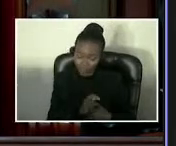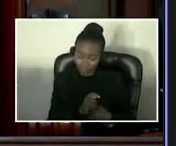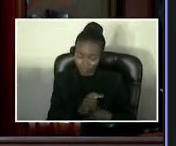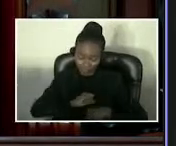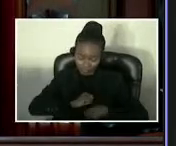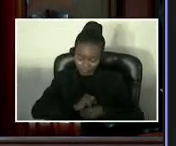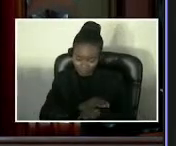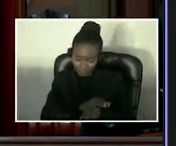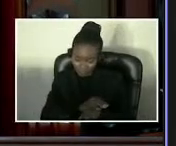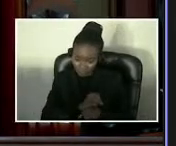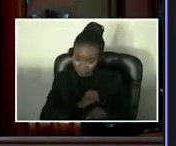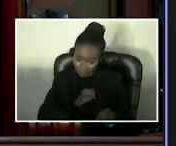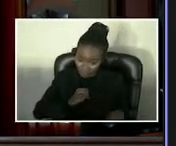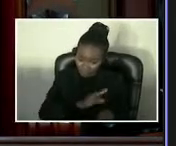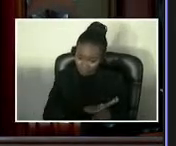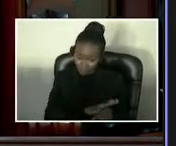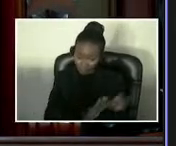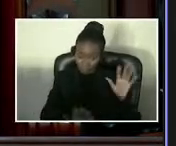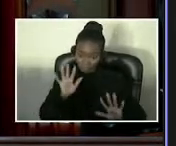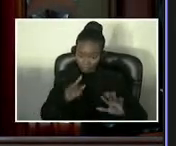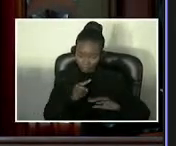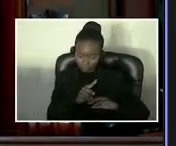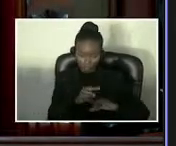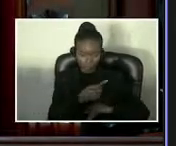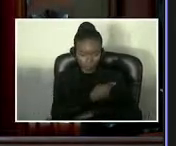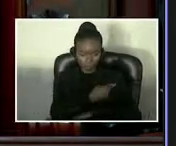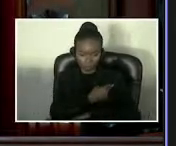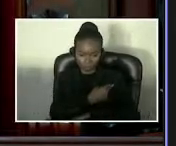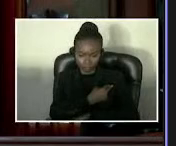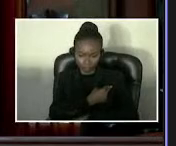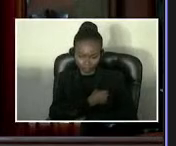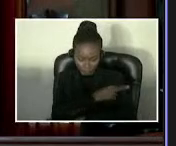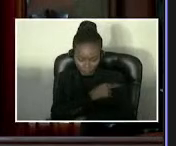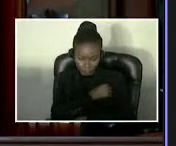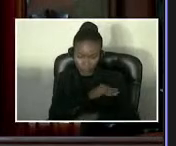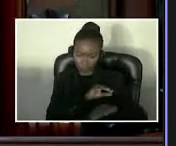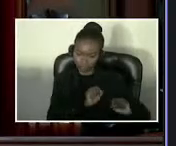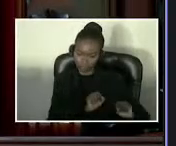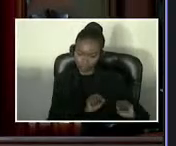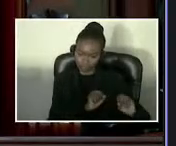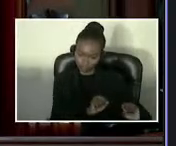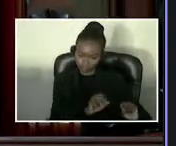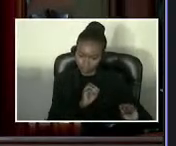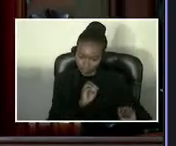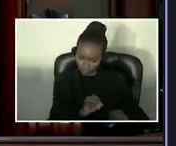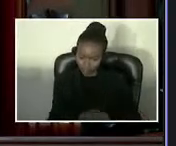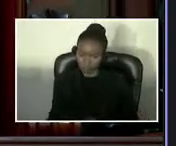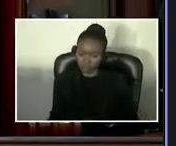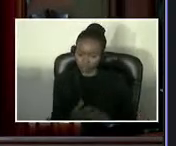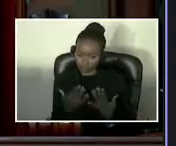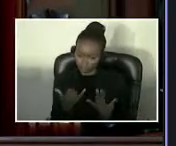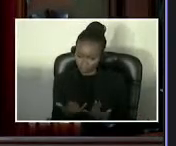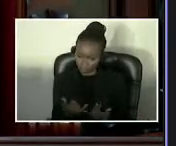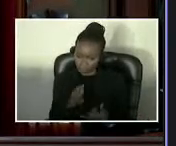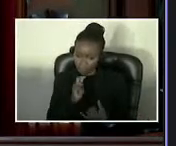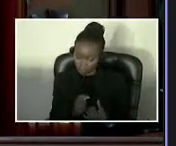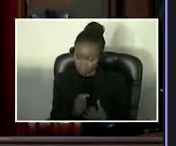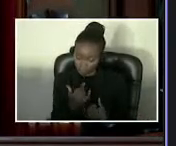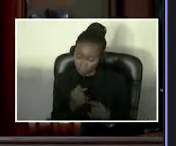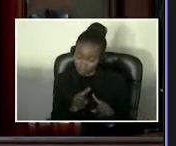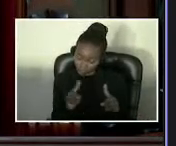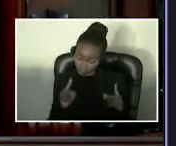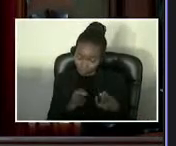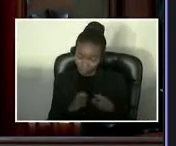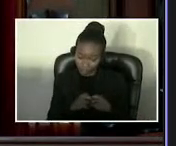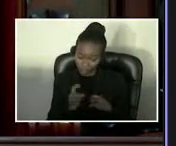in such a way that we were told that currently it is no longer having full bed occupancy because of staff shortage across all categories